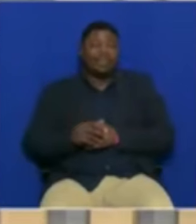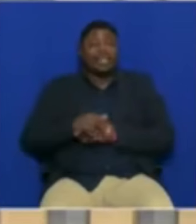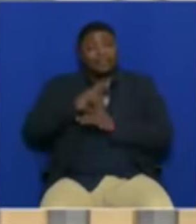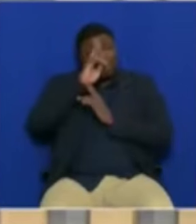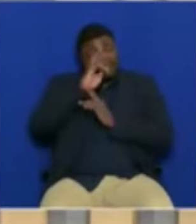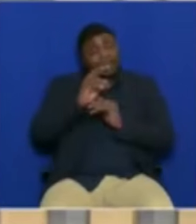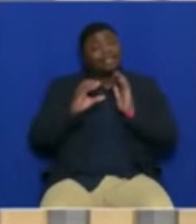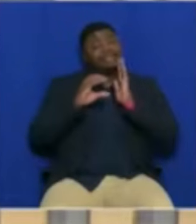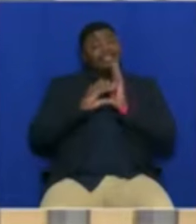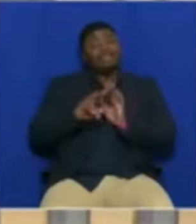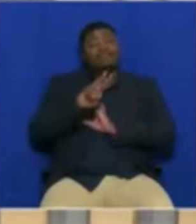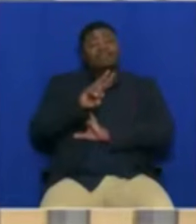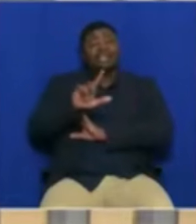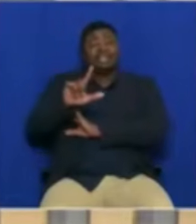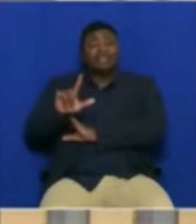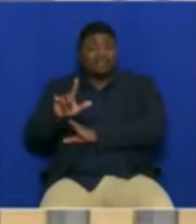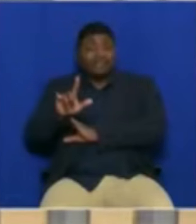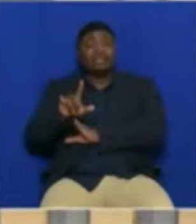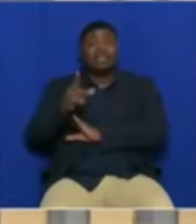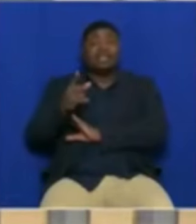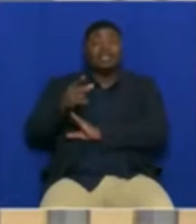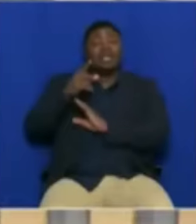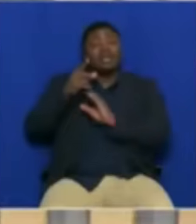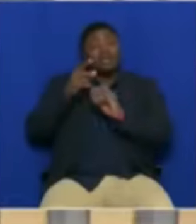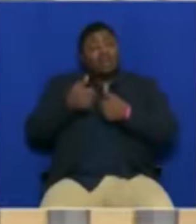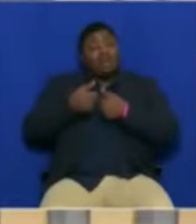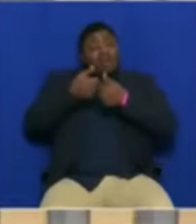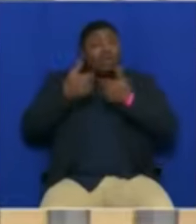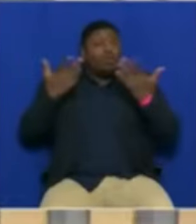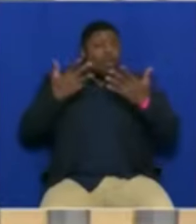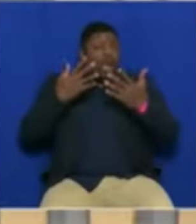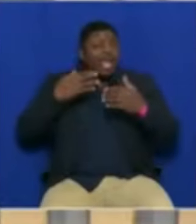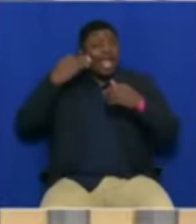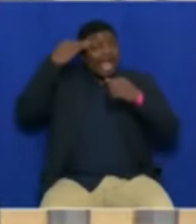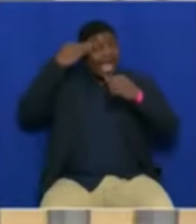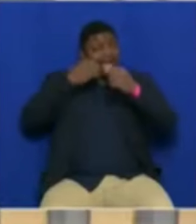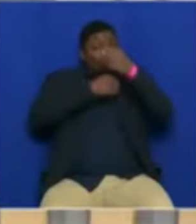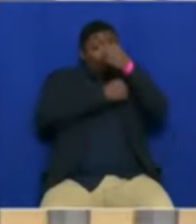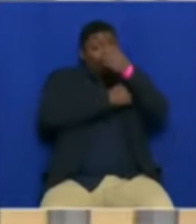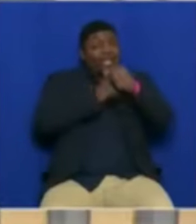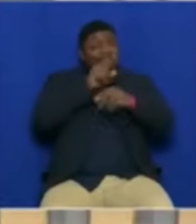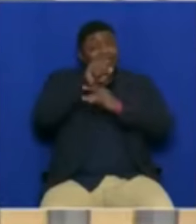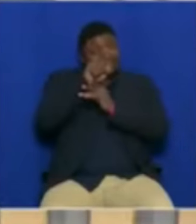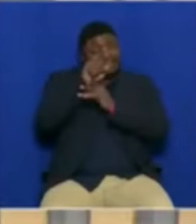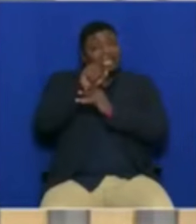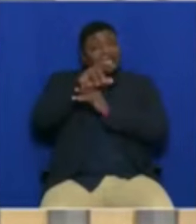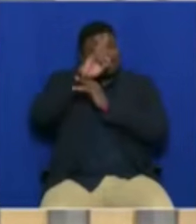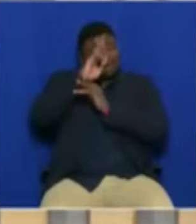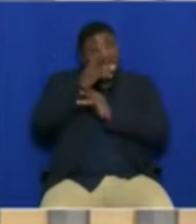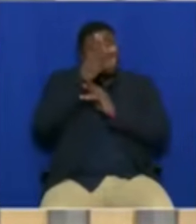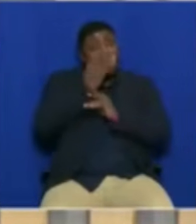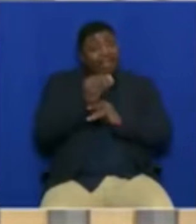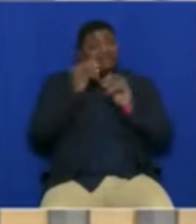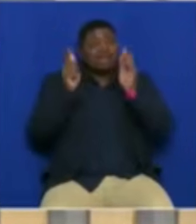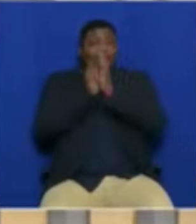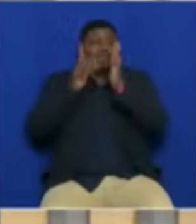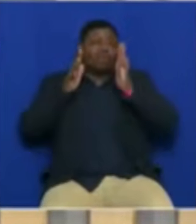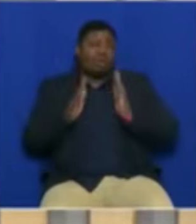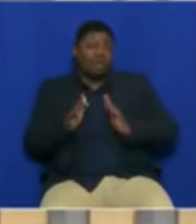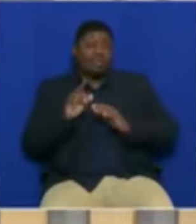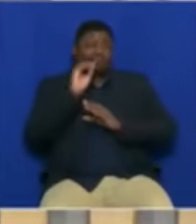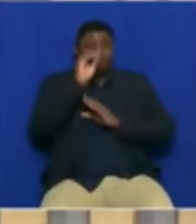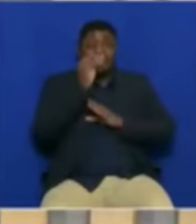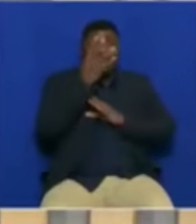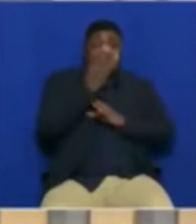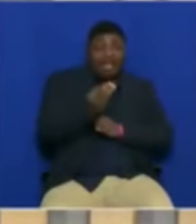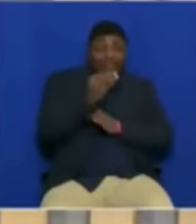their management, whatever they do, they are legal-minded. In terms of the act and everything that they do, they will look at it. By